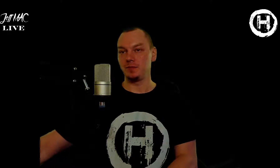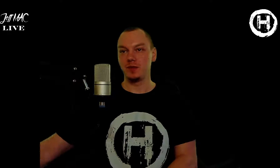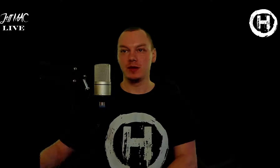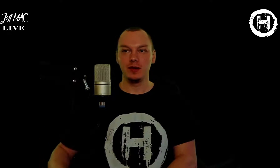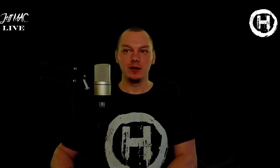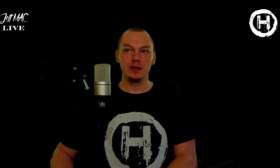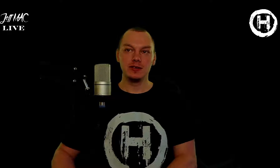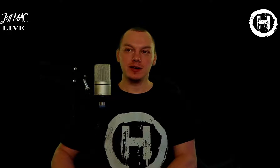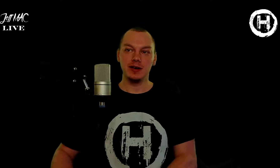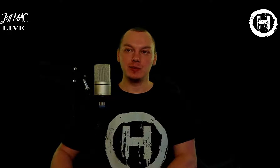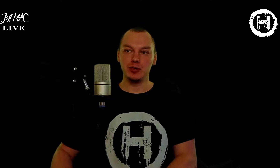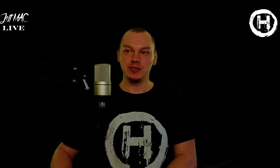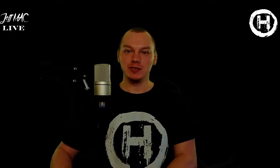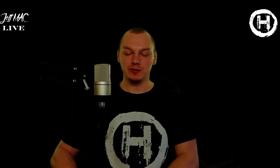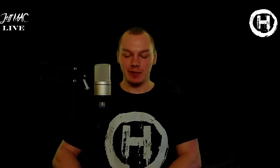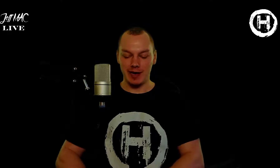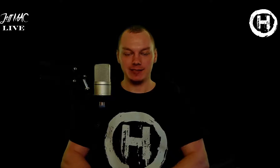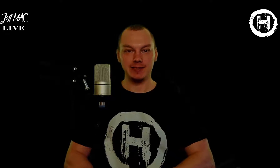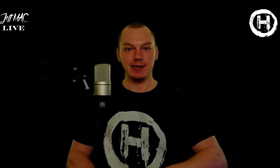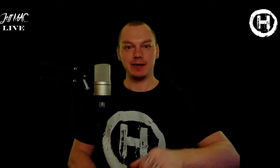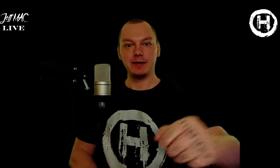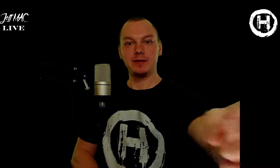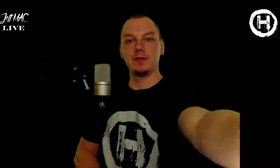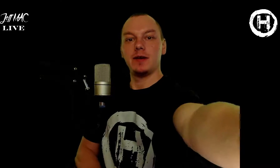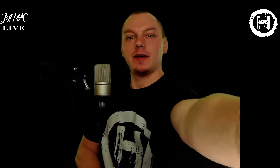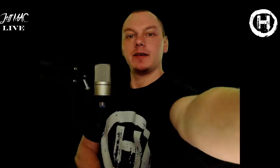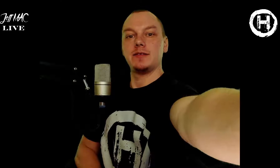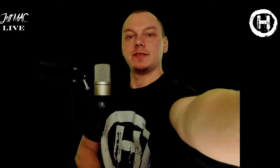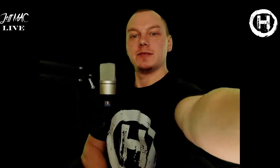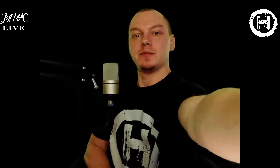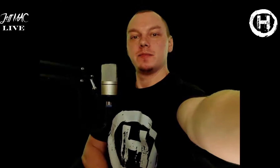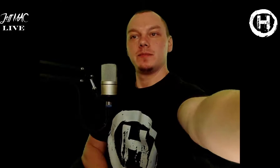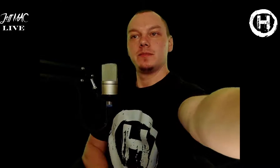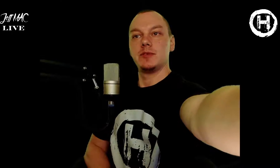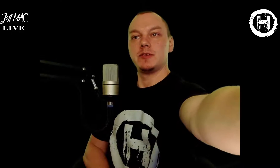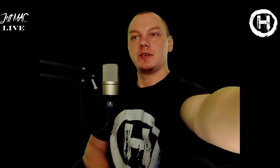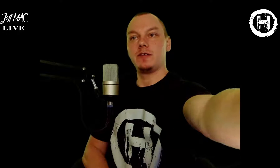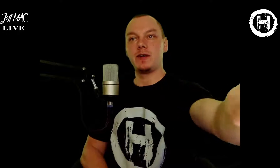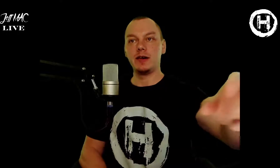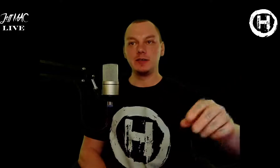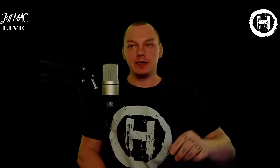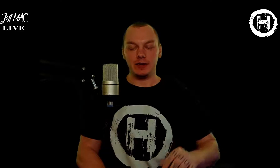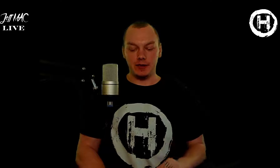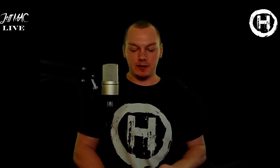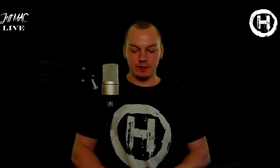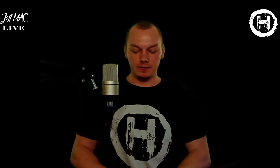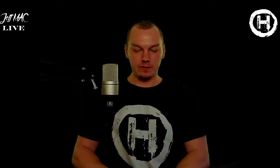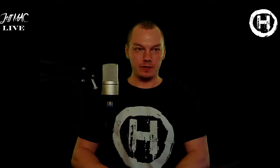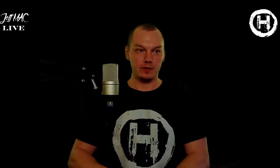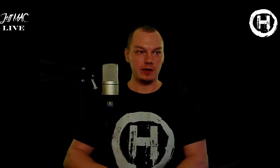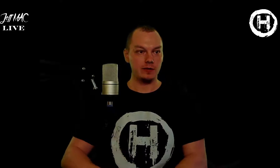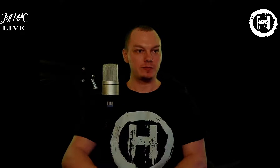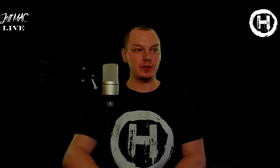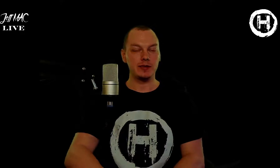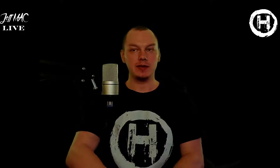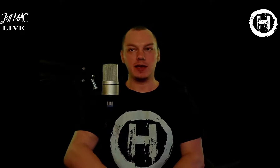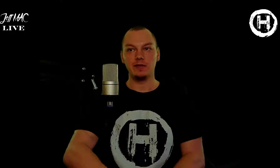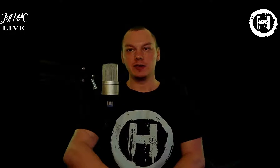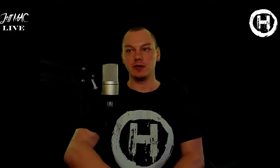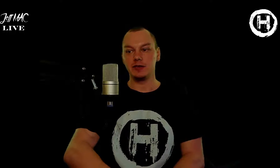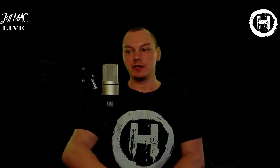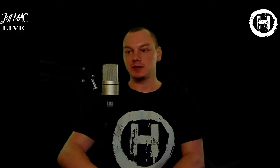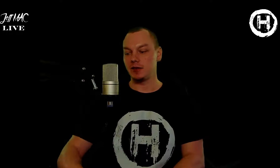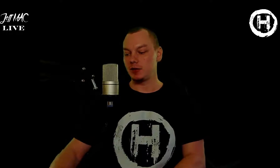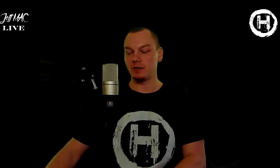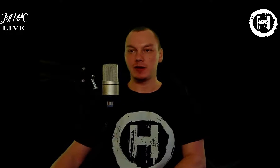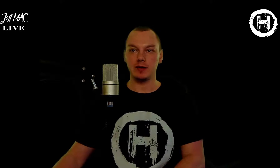chat. Sorry I had to push things back today. I had some stuff I had to take care of. Planned on having